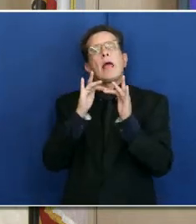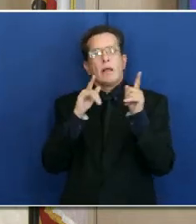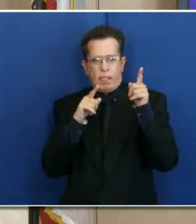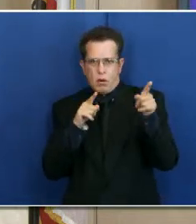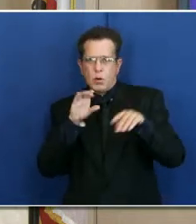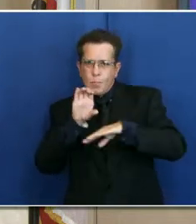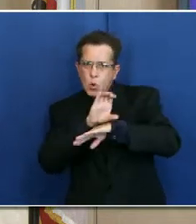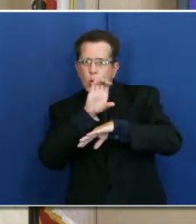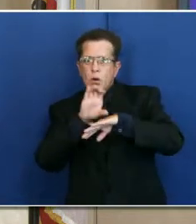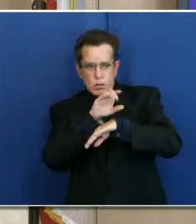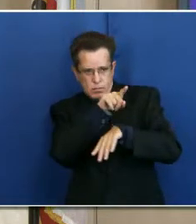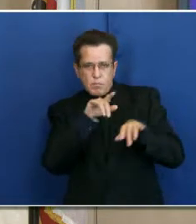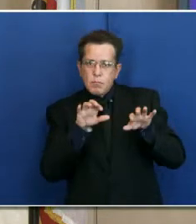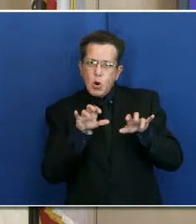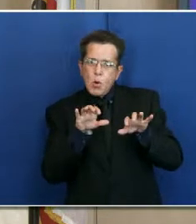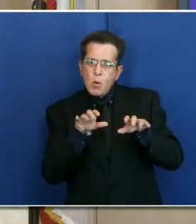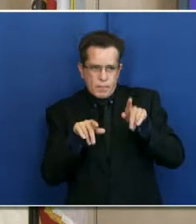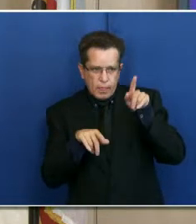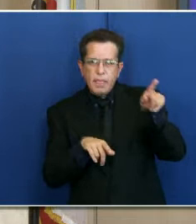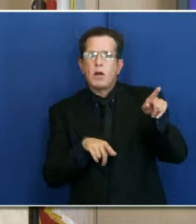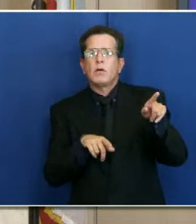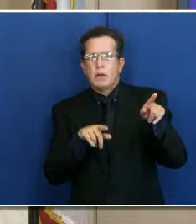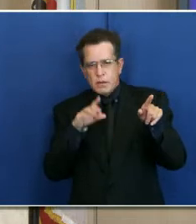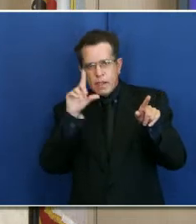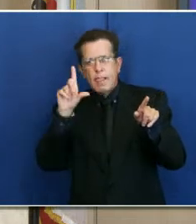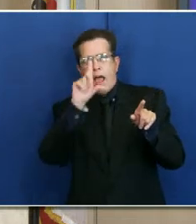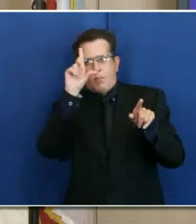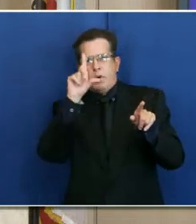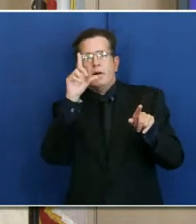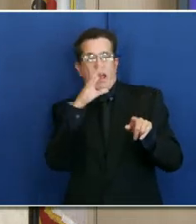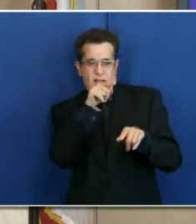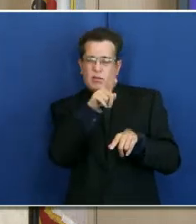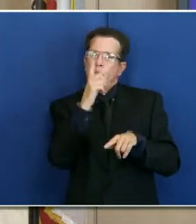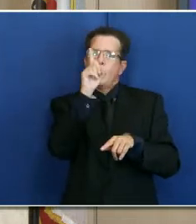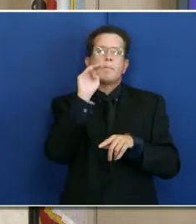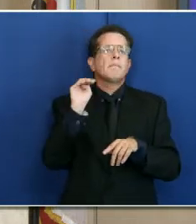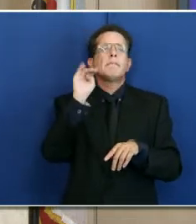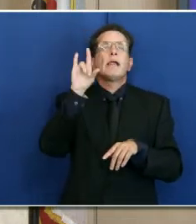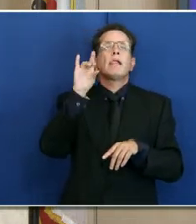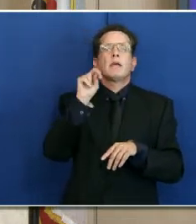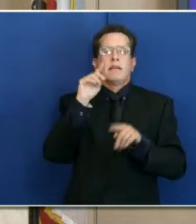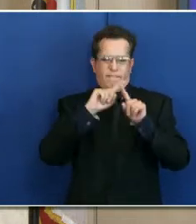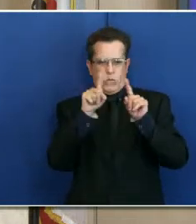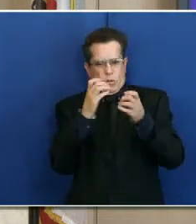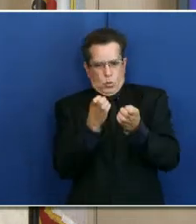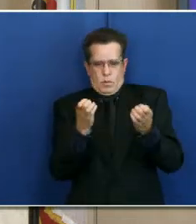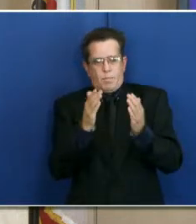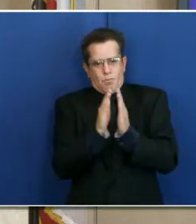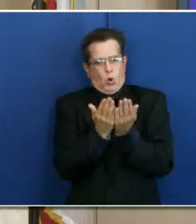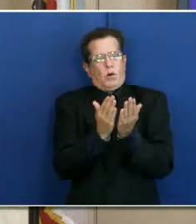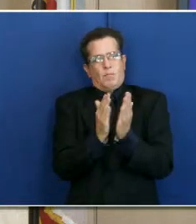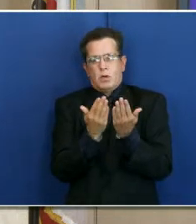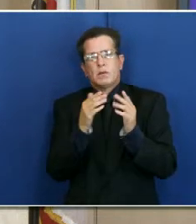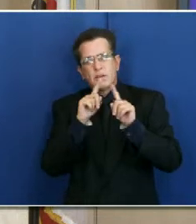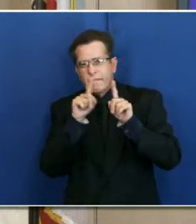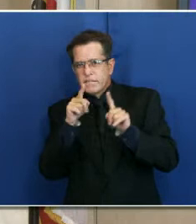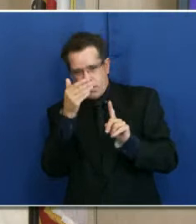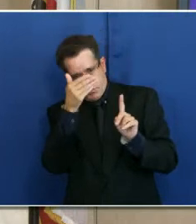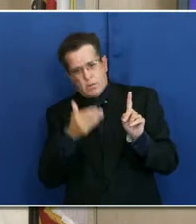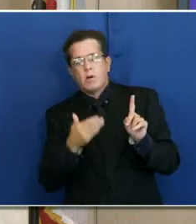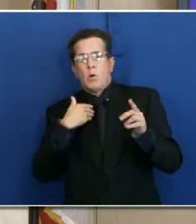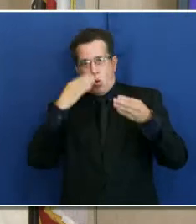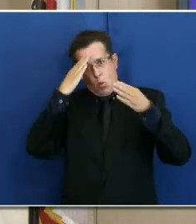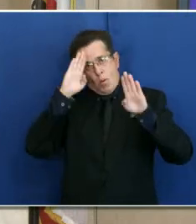computers, and to our collections of over 1 million materials. We hope to soon have information that we